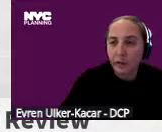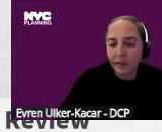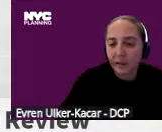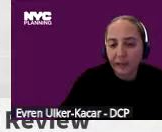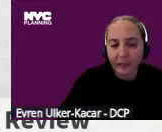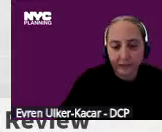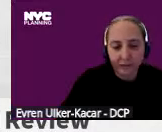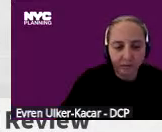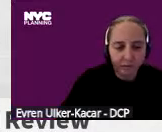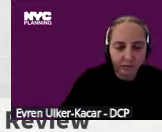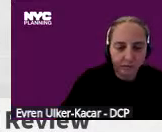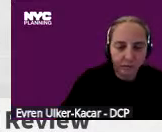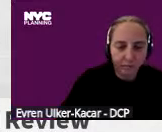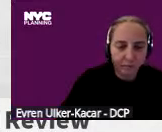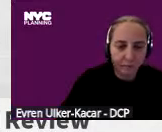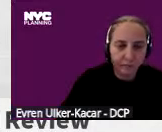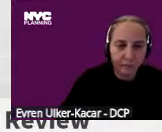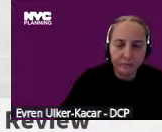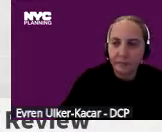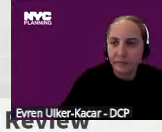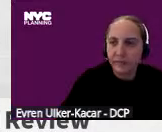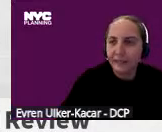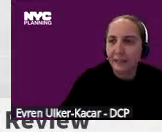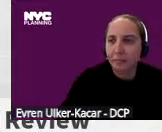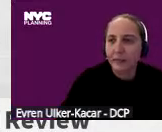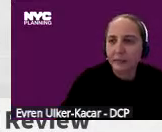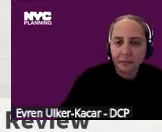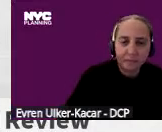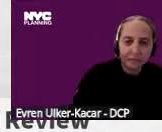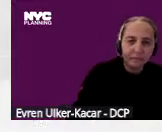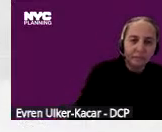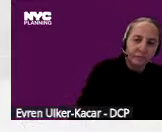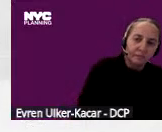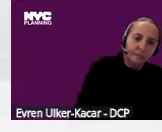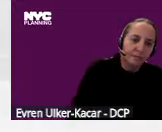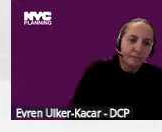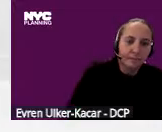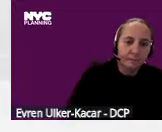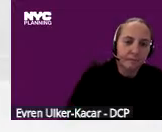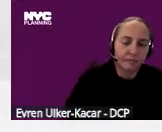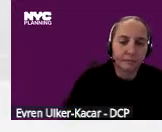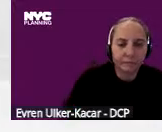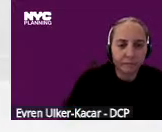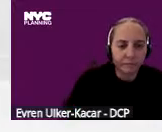or EIS. Next slide, please.